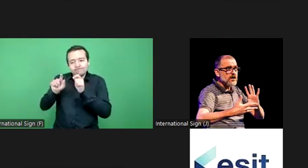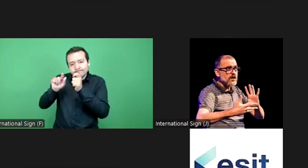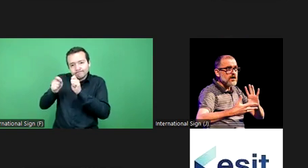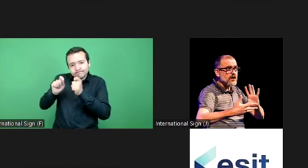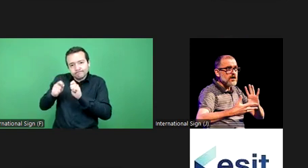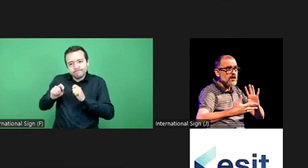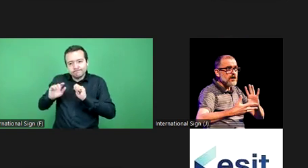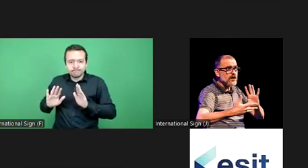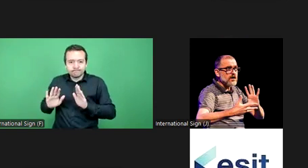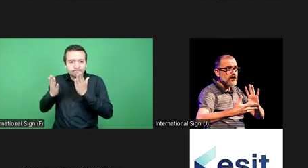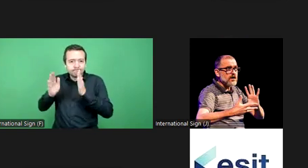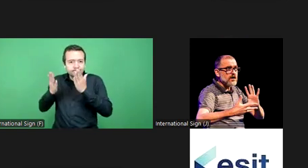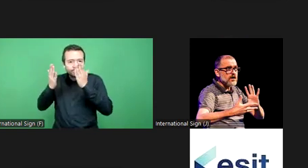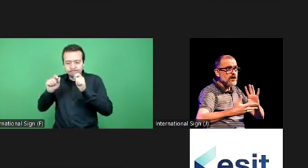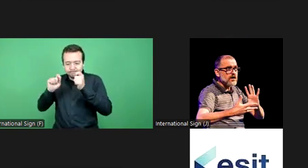this will,